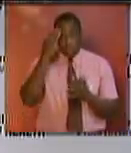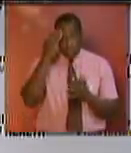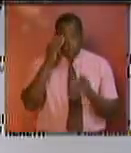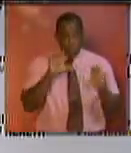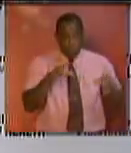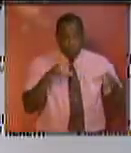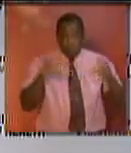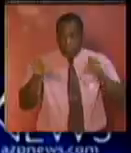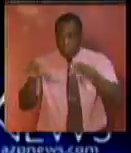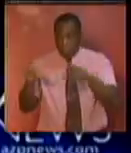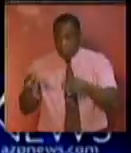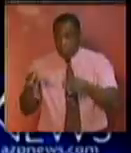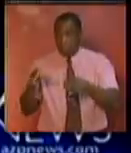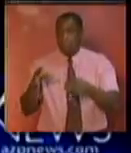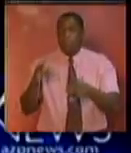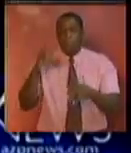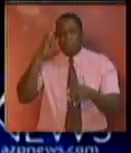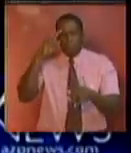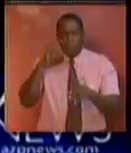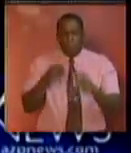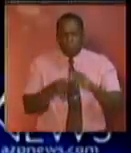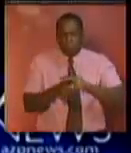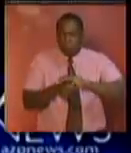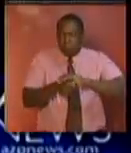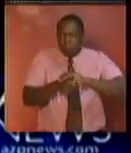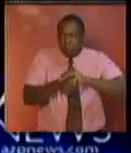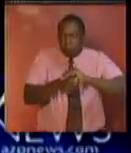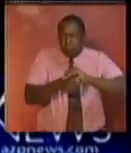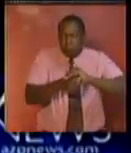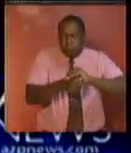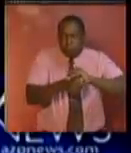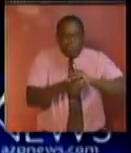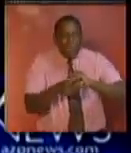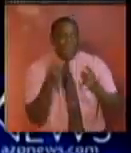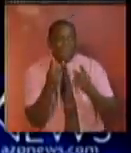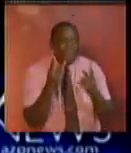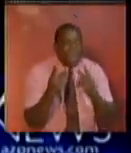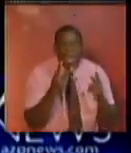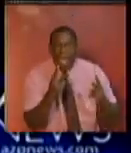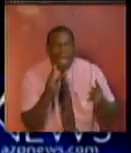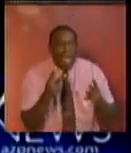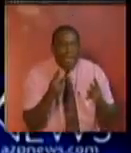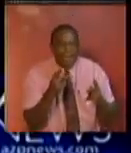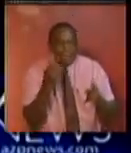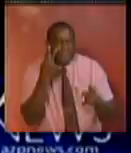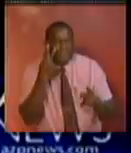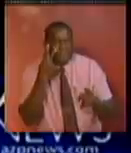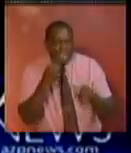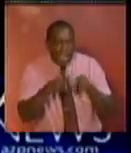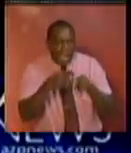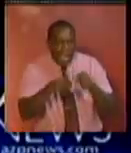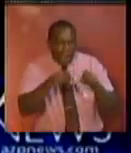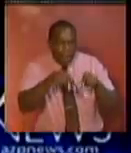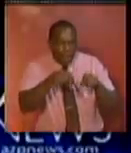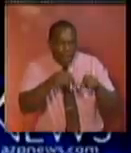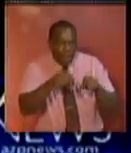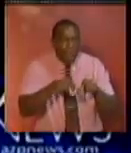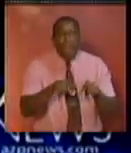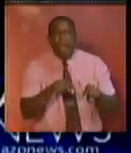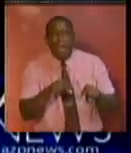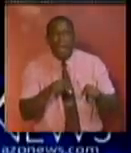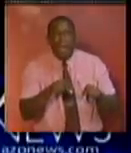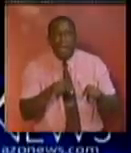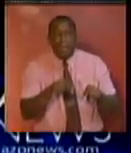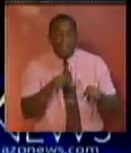nesting. Beaches are closed at 6 p.m. If any news, if any more information has been made